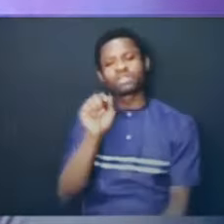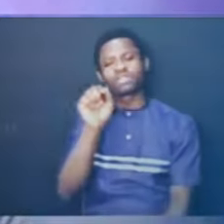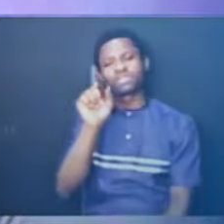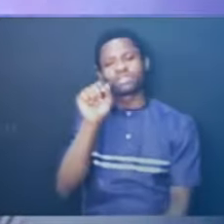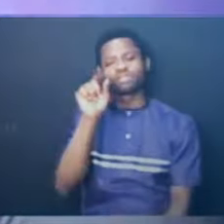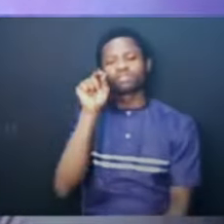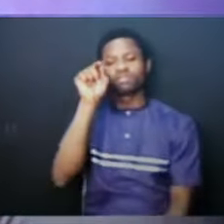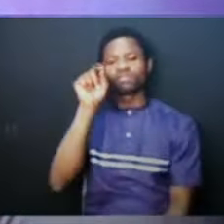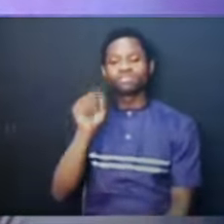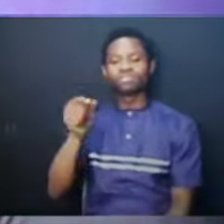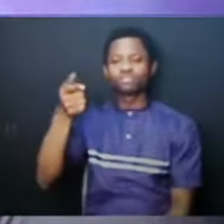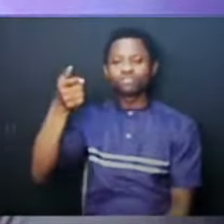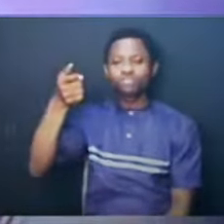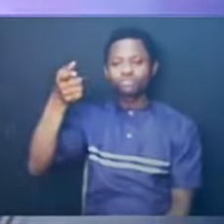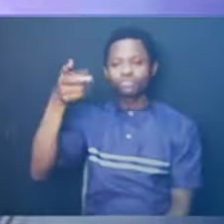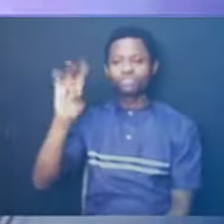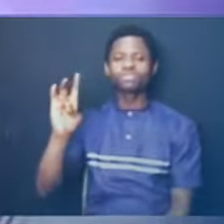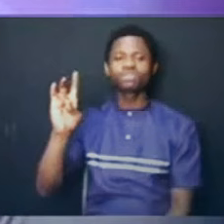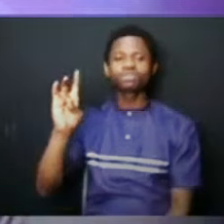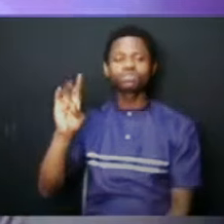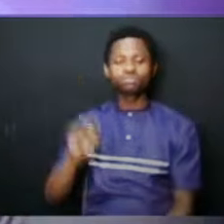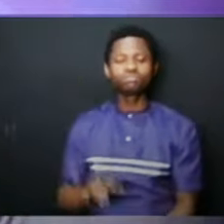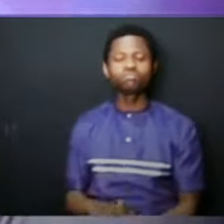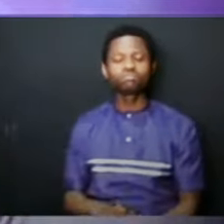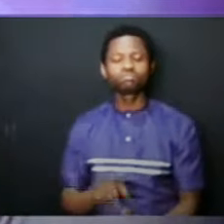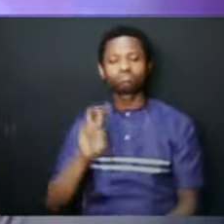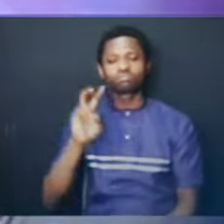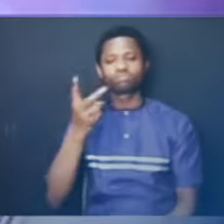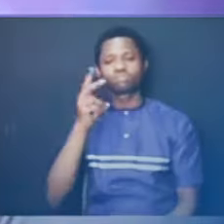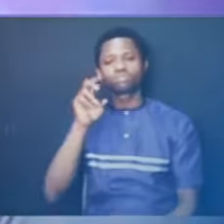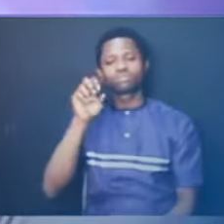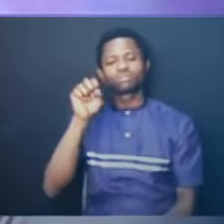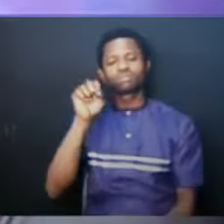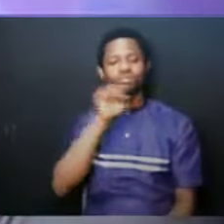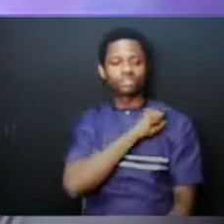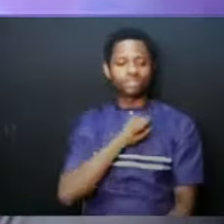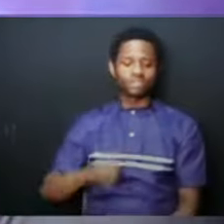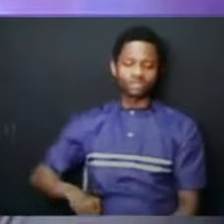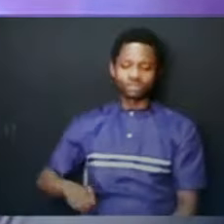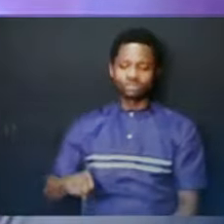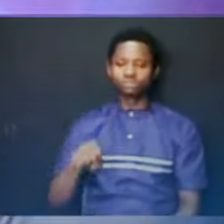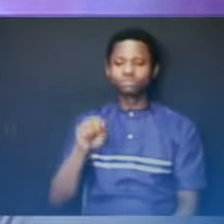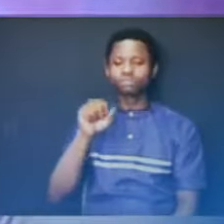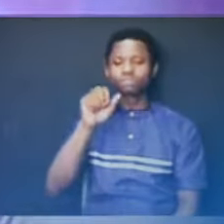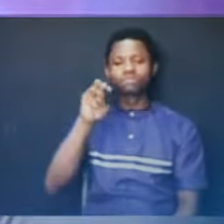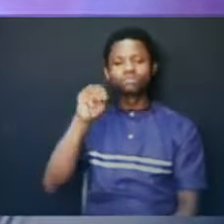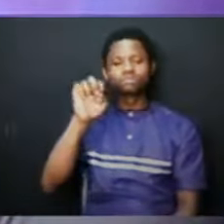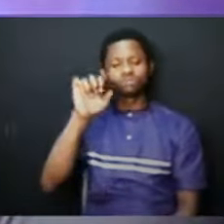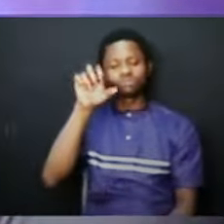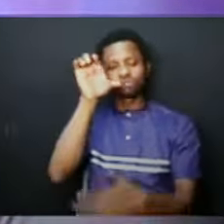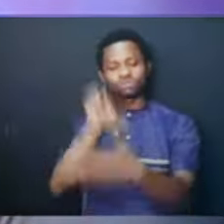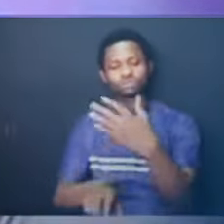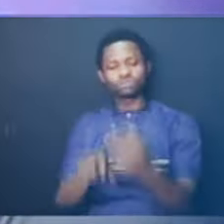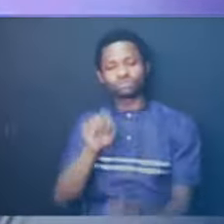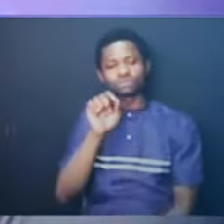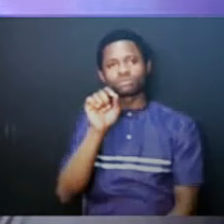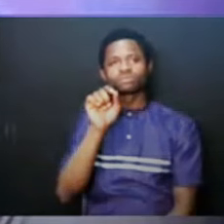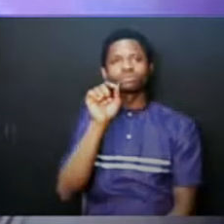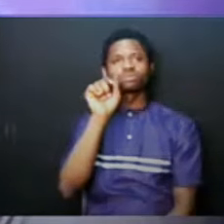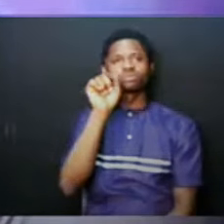in that chapter. 2 Samuel. Now, after the time of mourning was